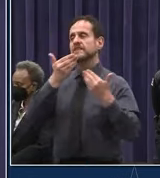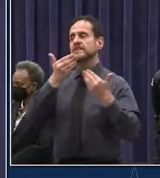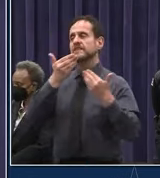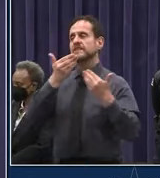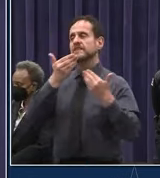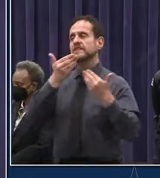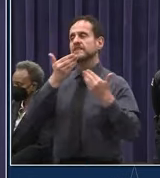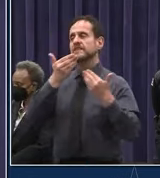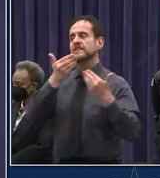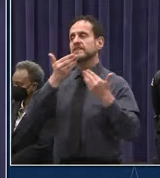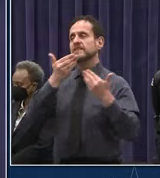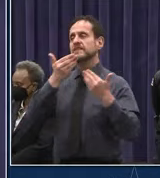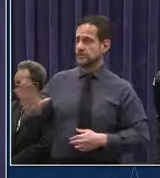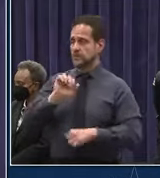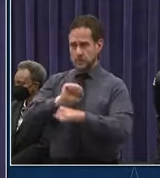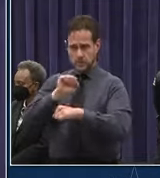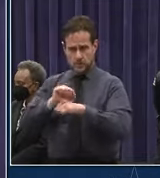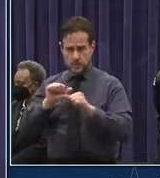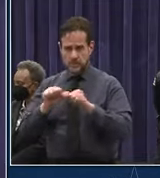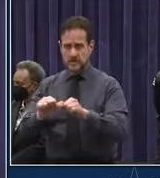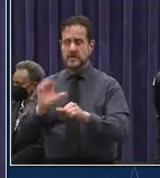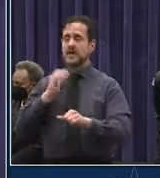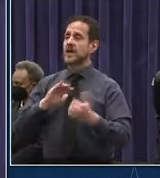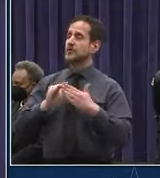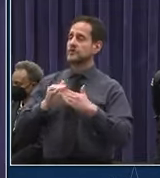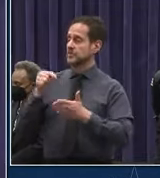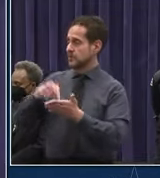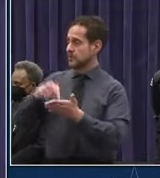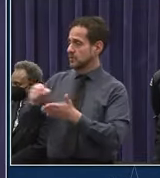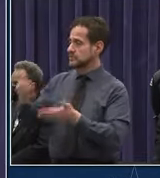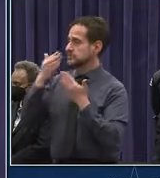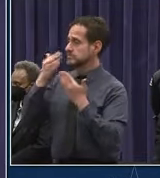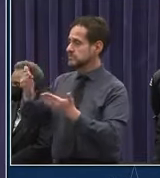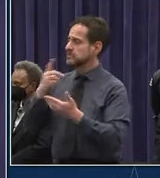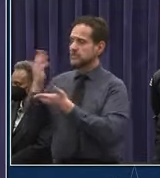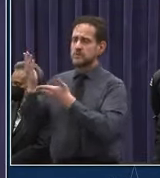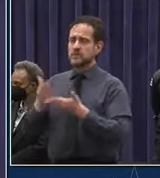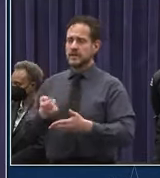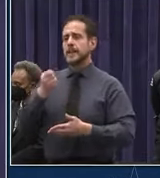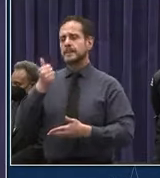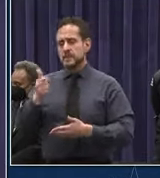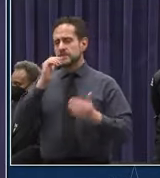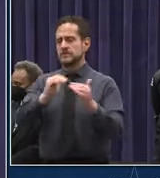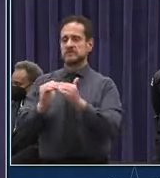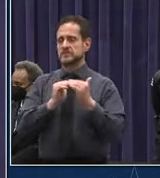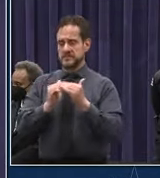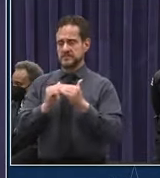Our community owes you a debt of gratitude for bringing at least a little bit of justice